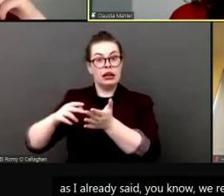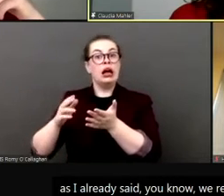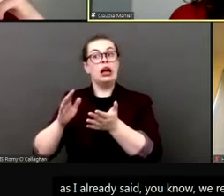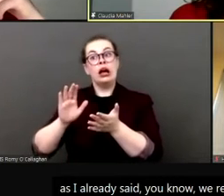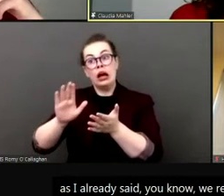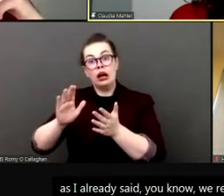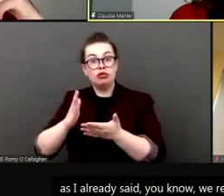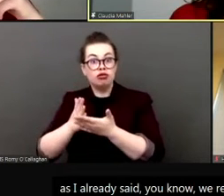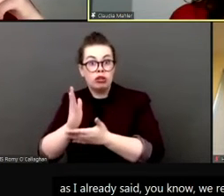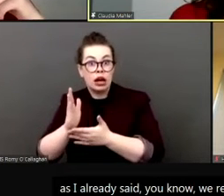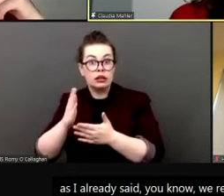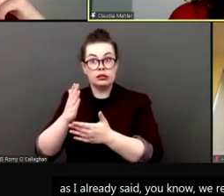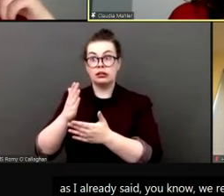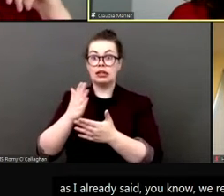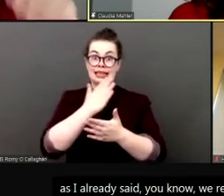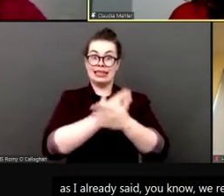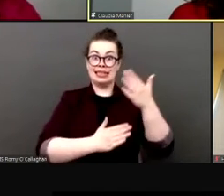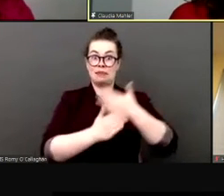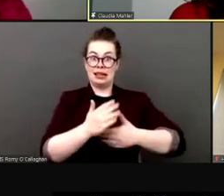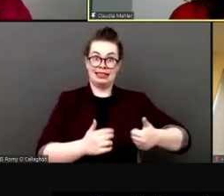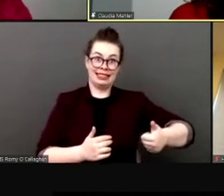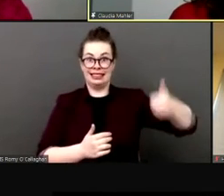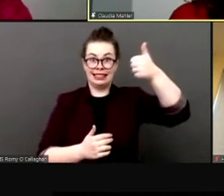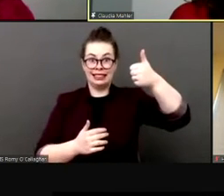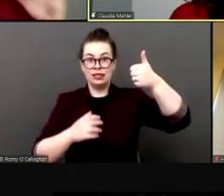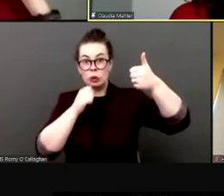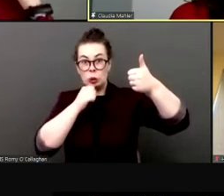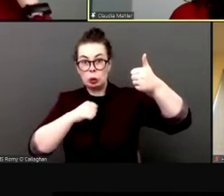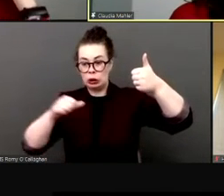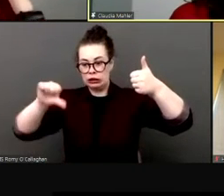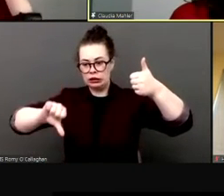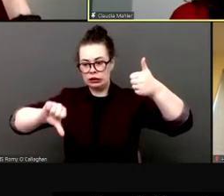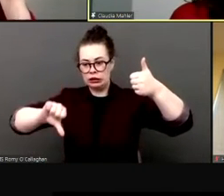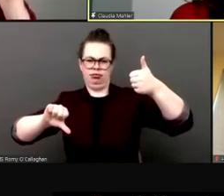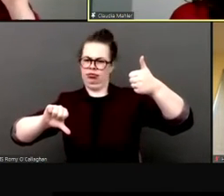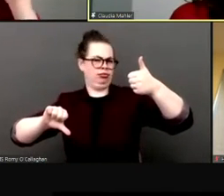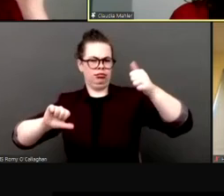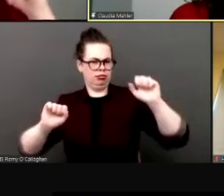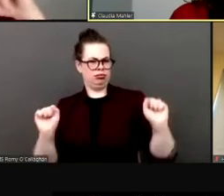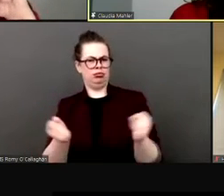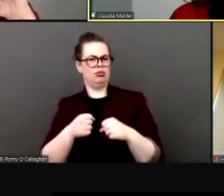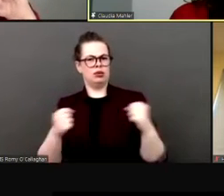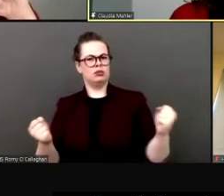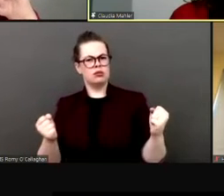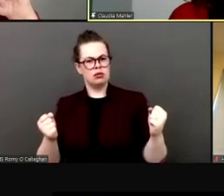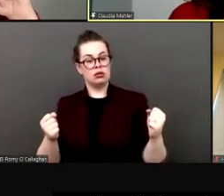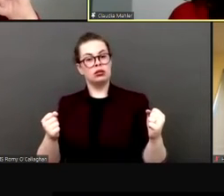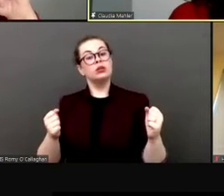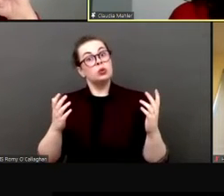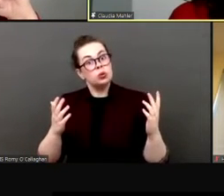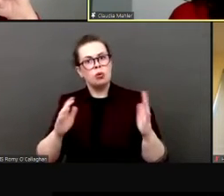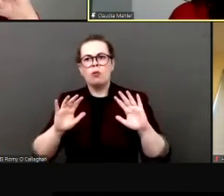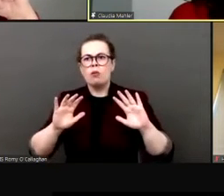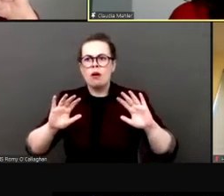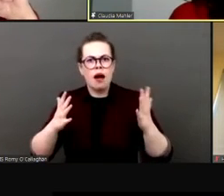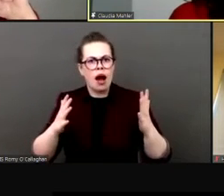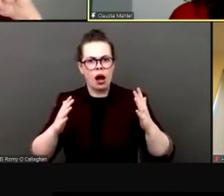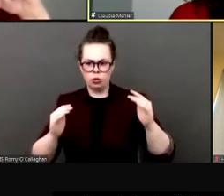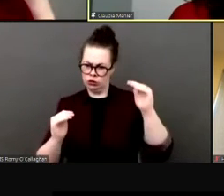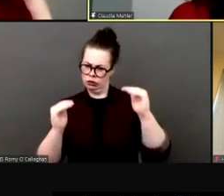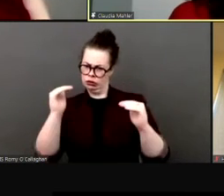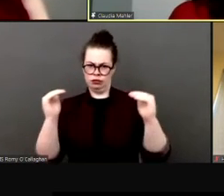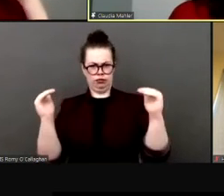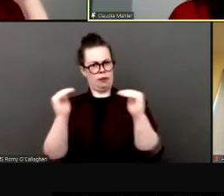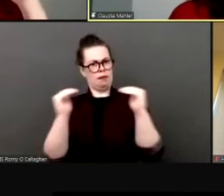therefore, I think we need to work closely with the colleagues of the CRPD and